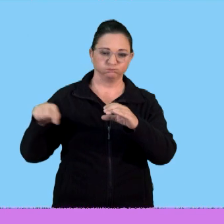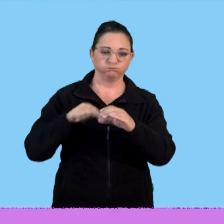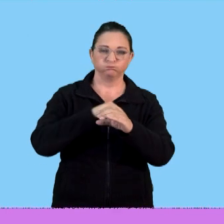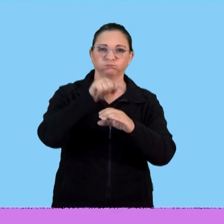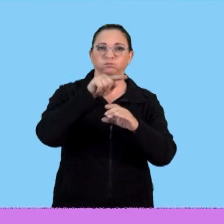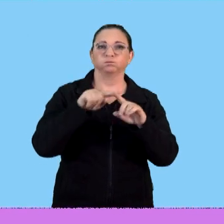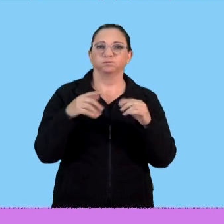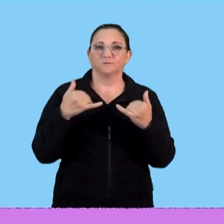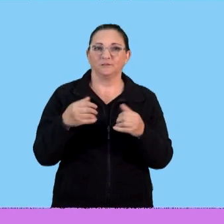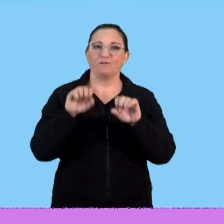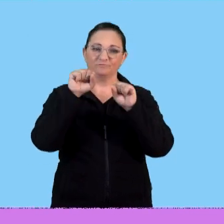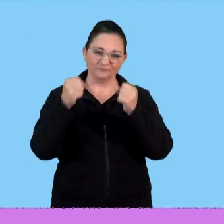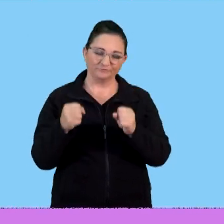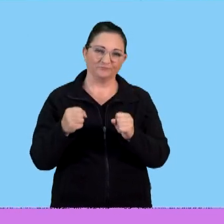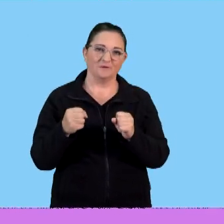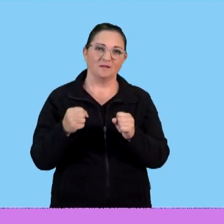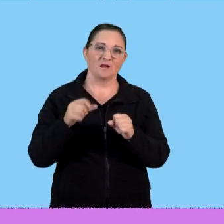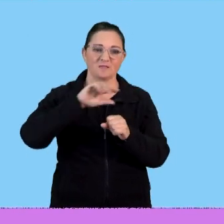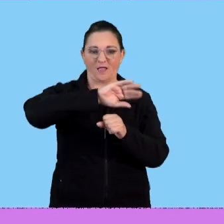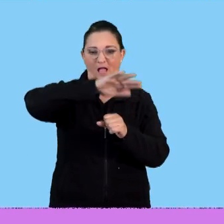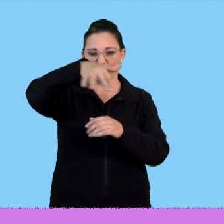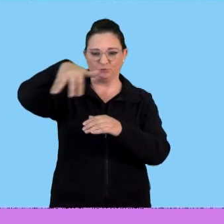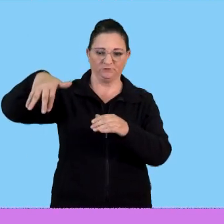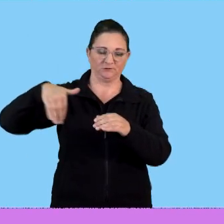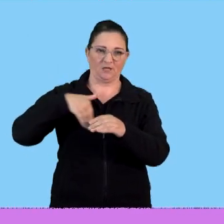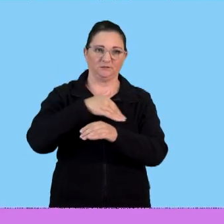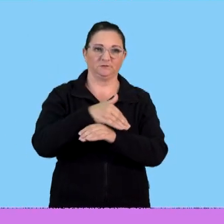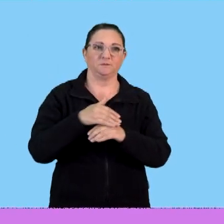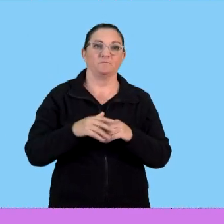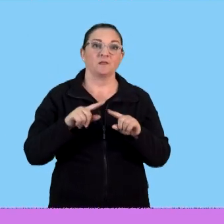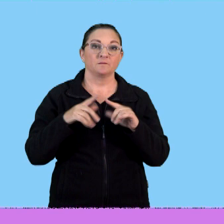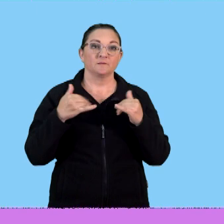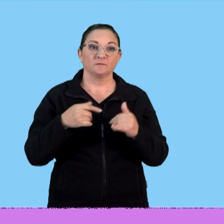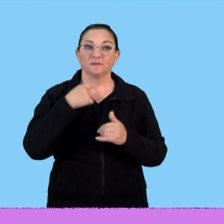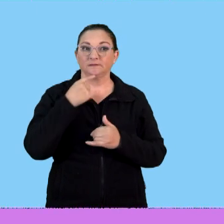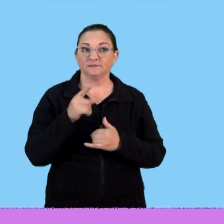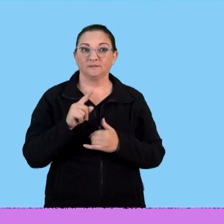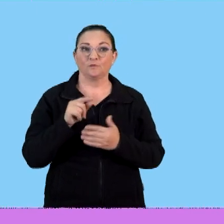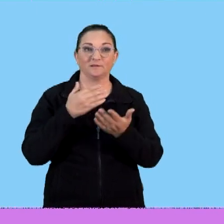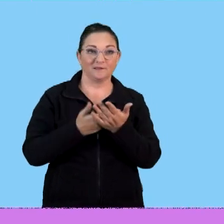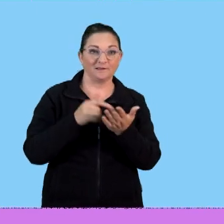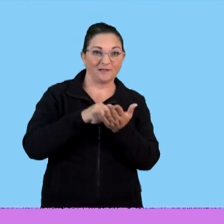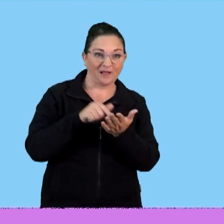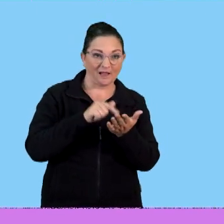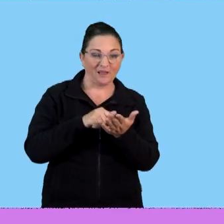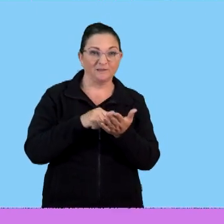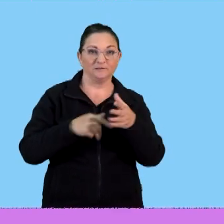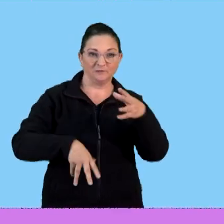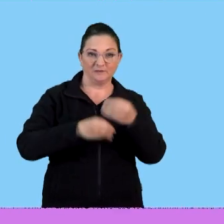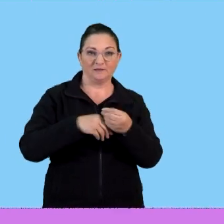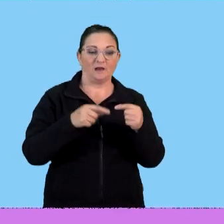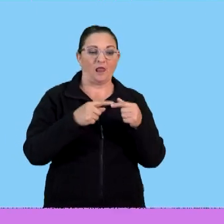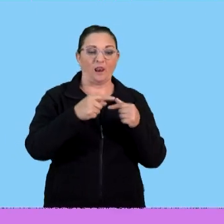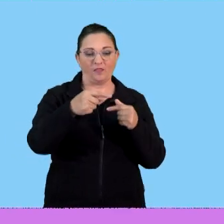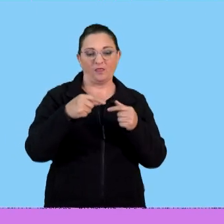boundary of a closed geometric figure. We also indicated that perimeter is calculated by adding